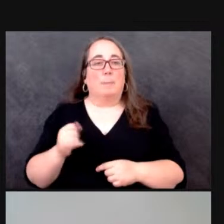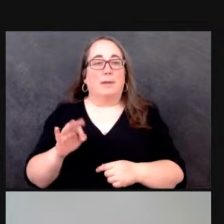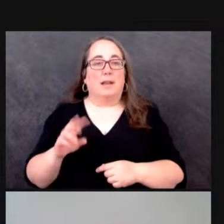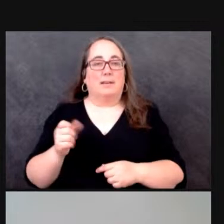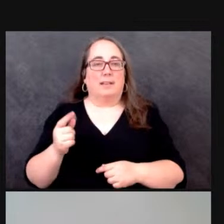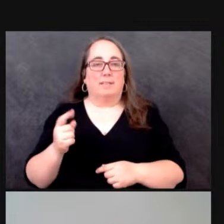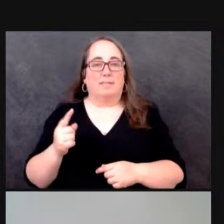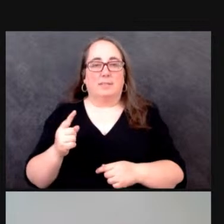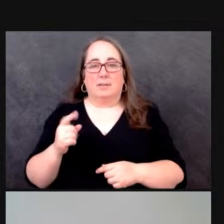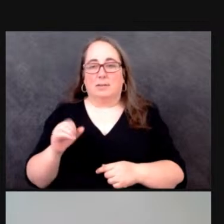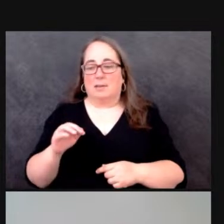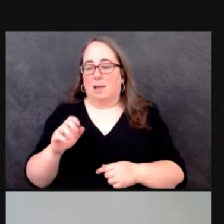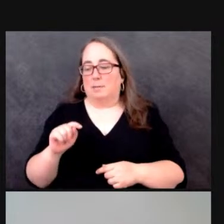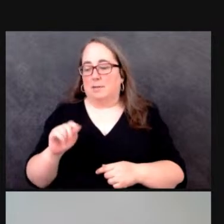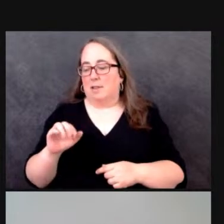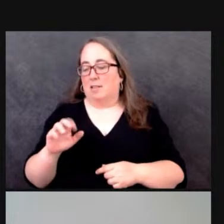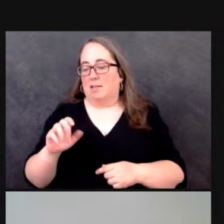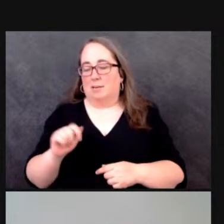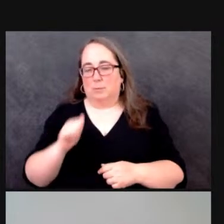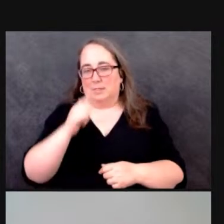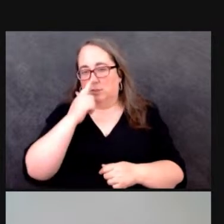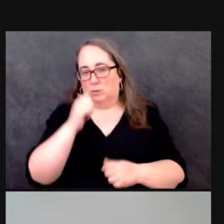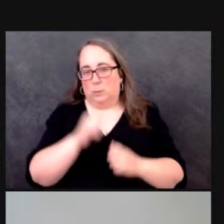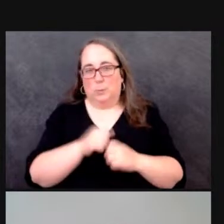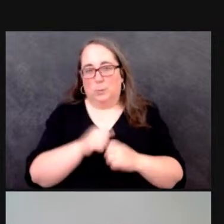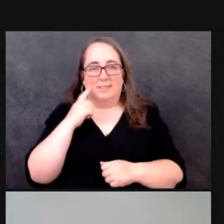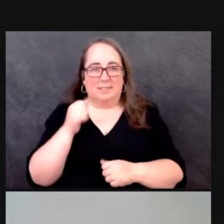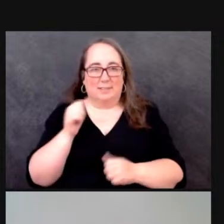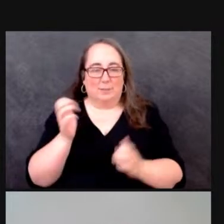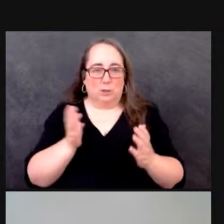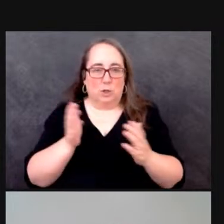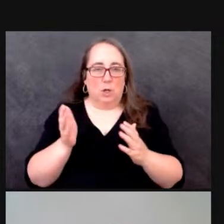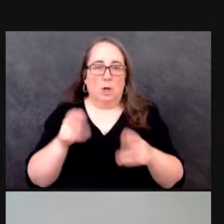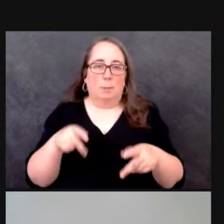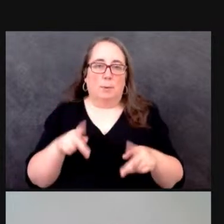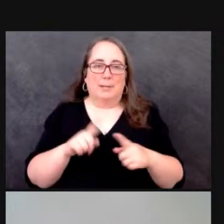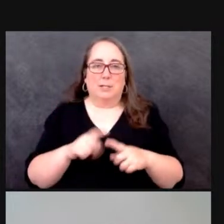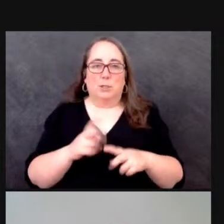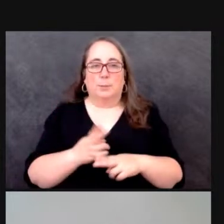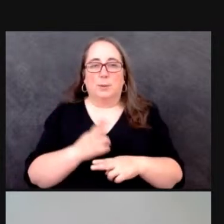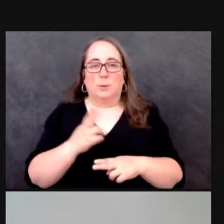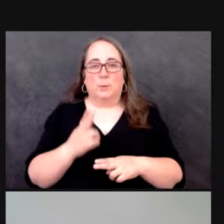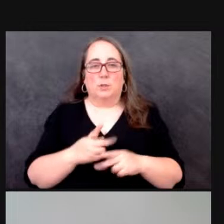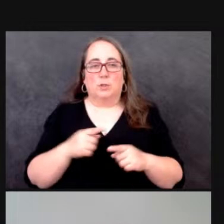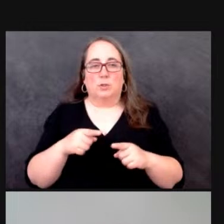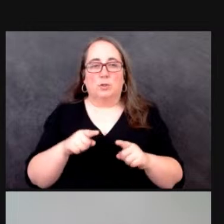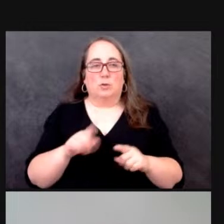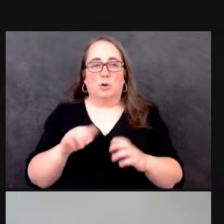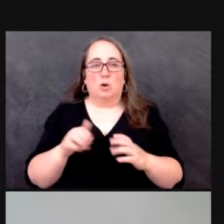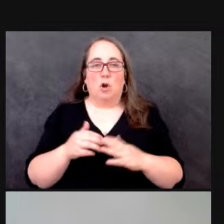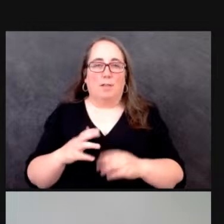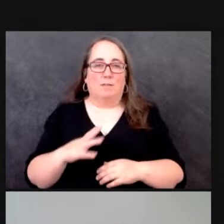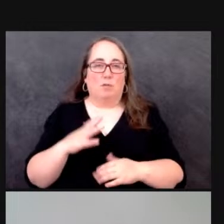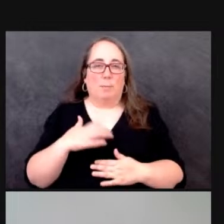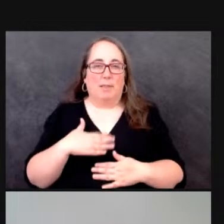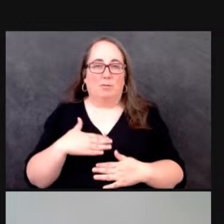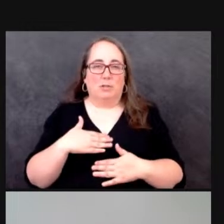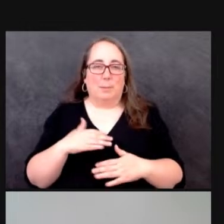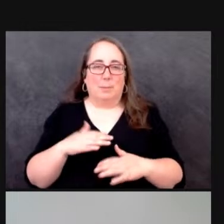Captain Ellicott was keenly interested in the Silver Service and permitted it to be used during all formal entertainment on